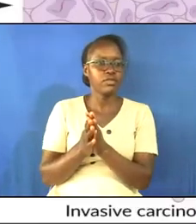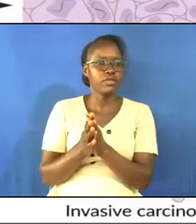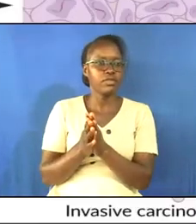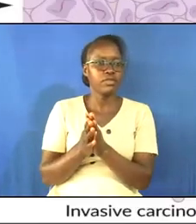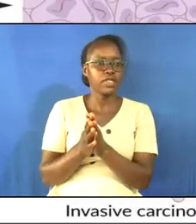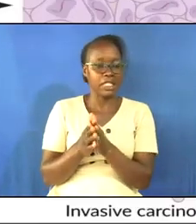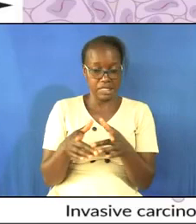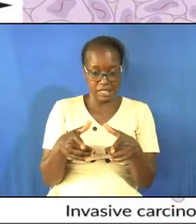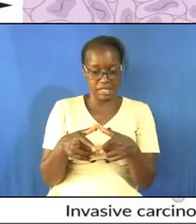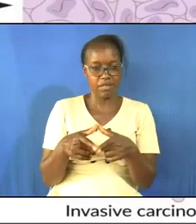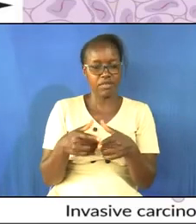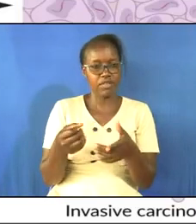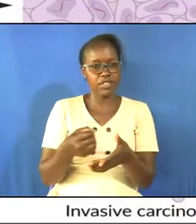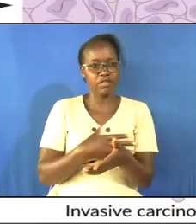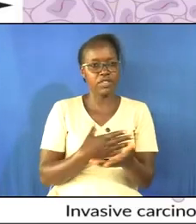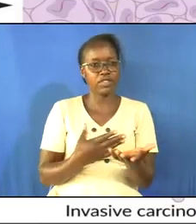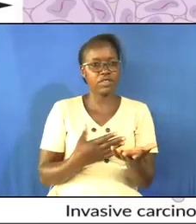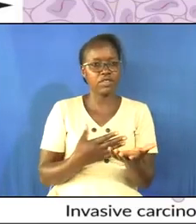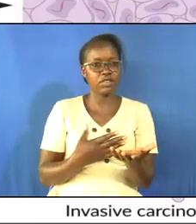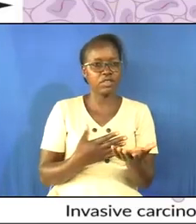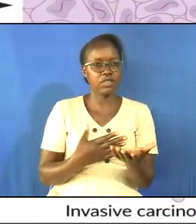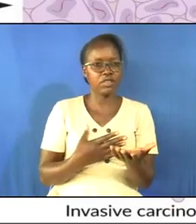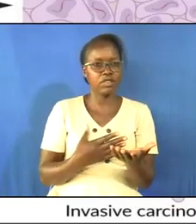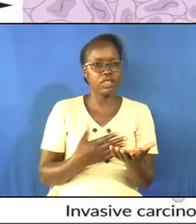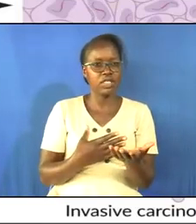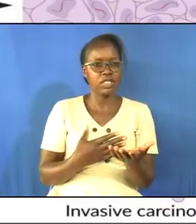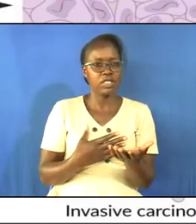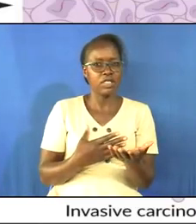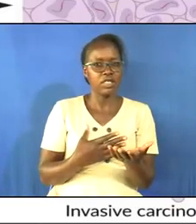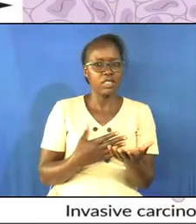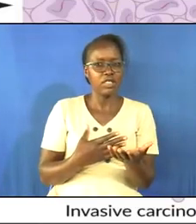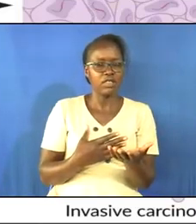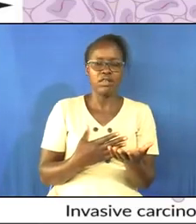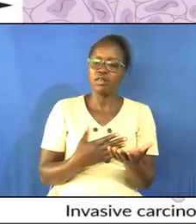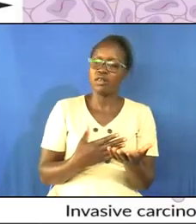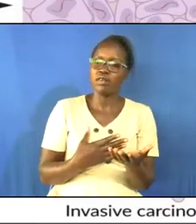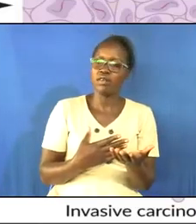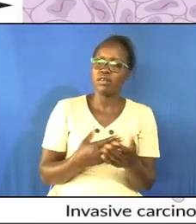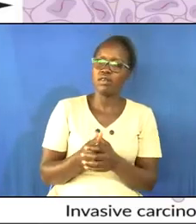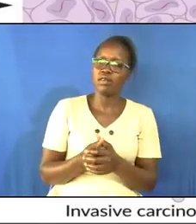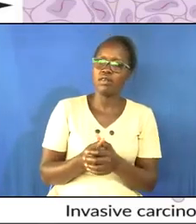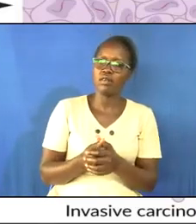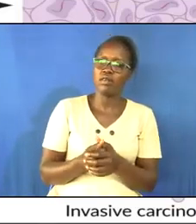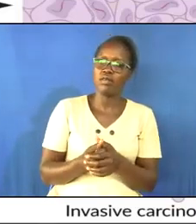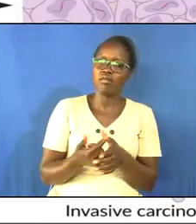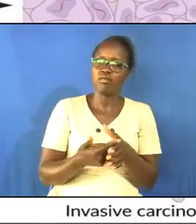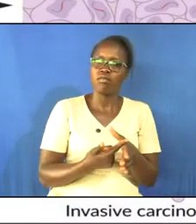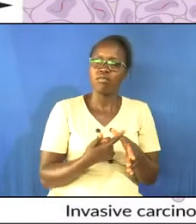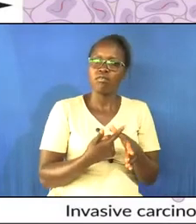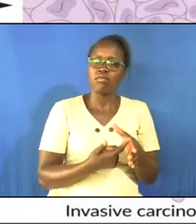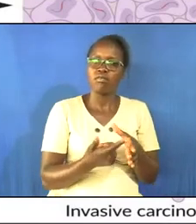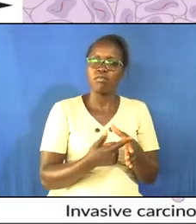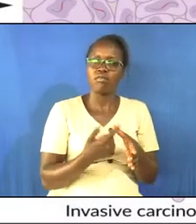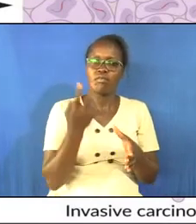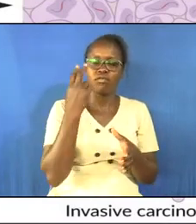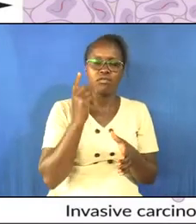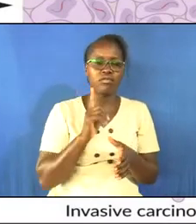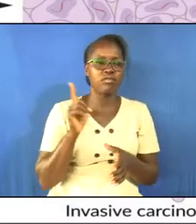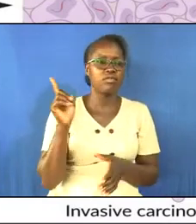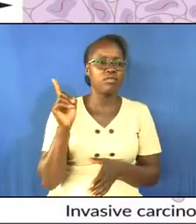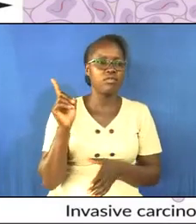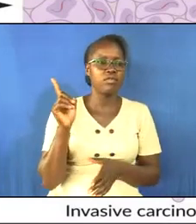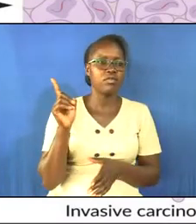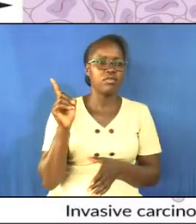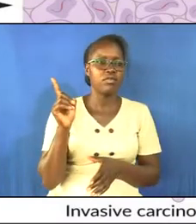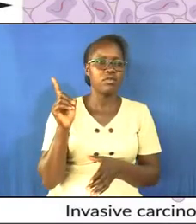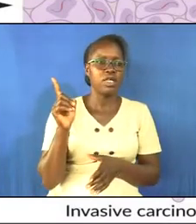the cervical region. So you see over here, we have a mucosal defect. Now that mucosal defect provides a nice avenue for